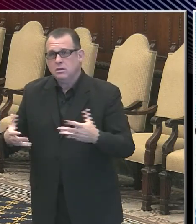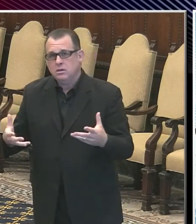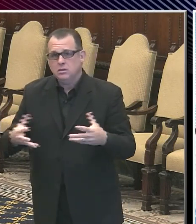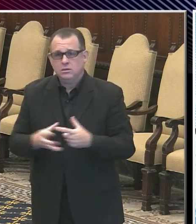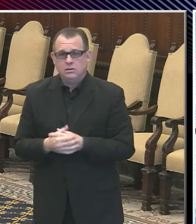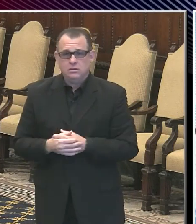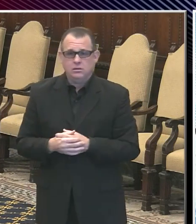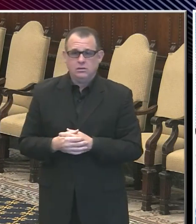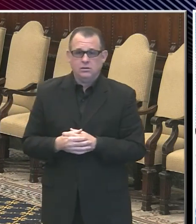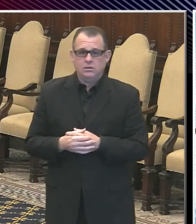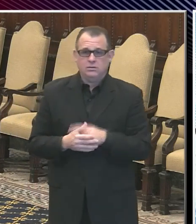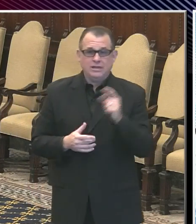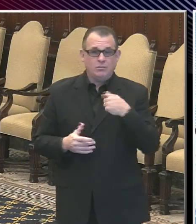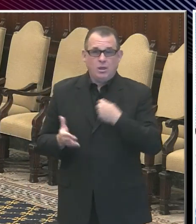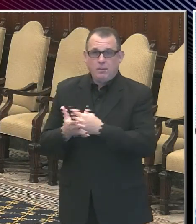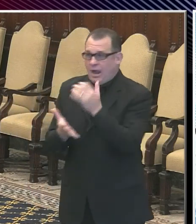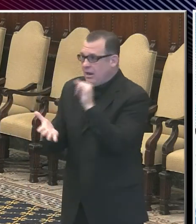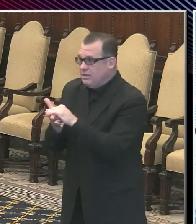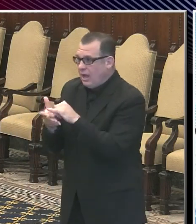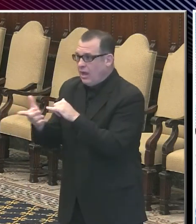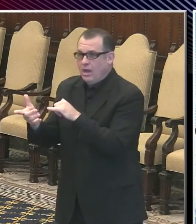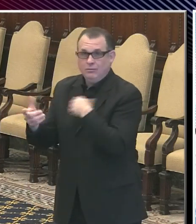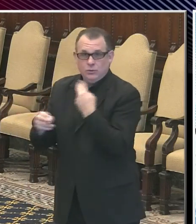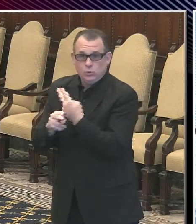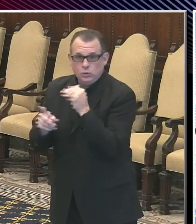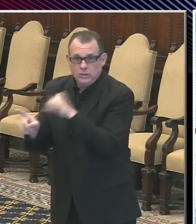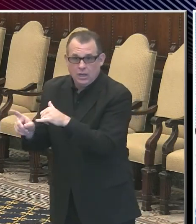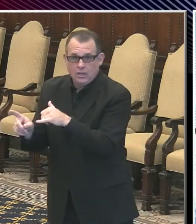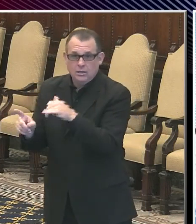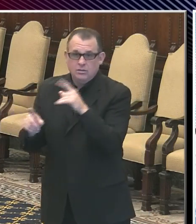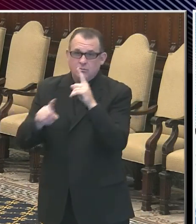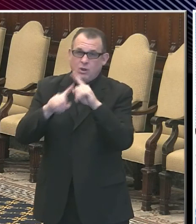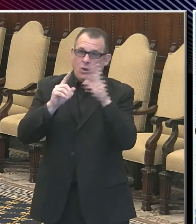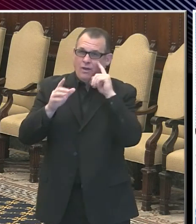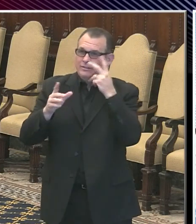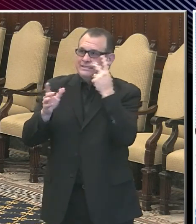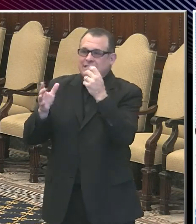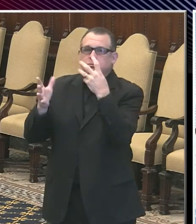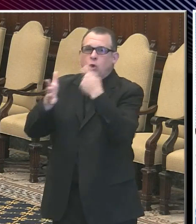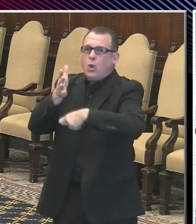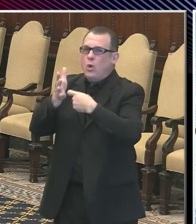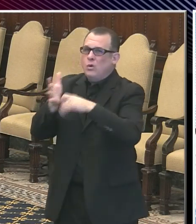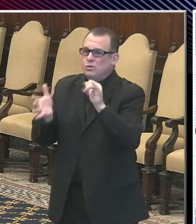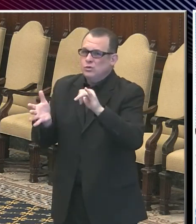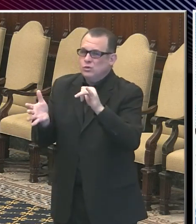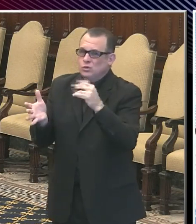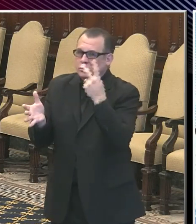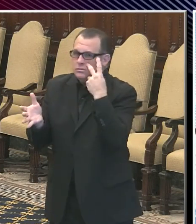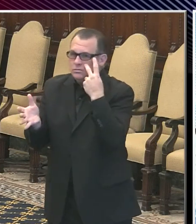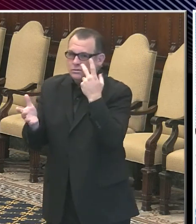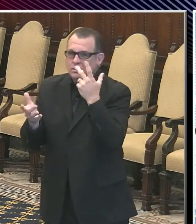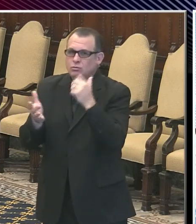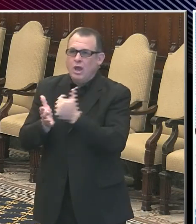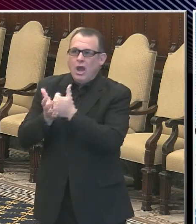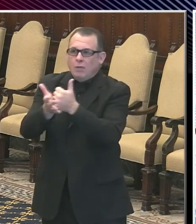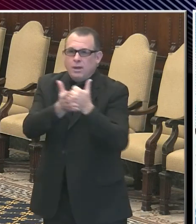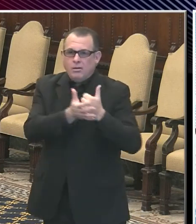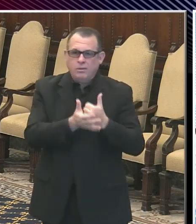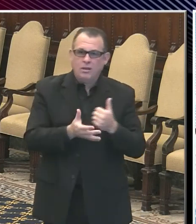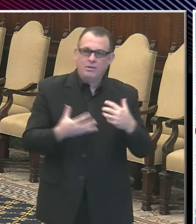Can we source that instead? And what are the costs of that as well? And I think helping our